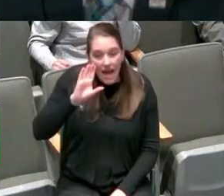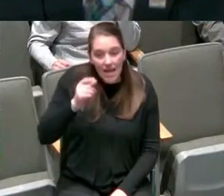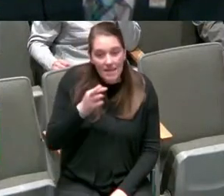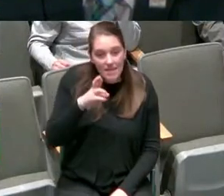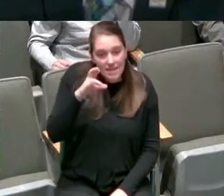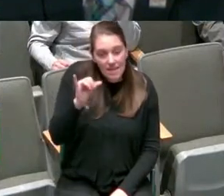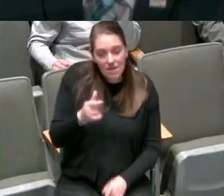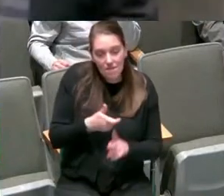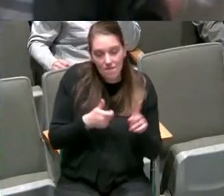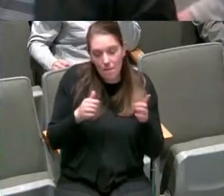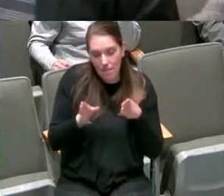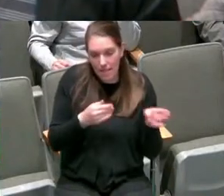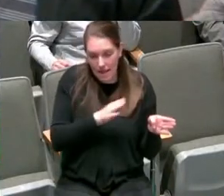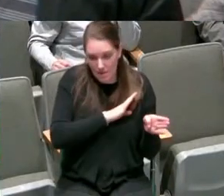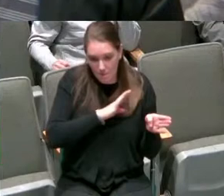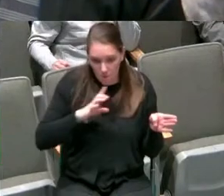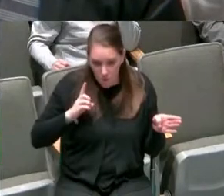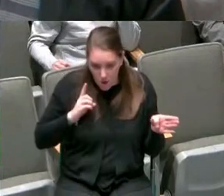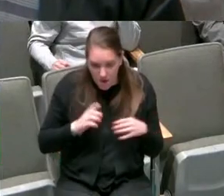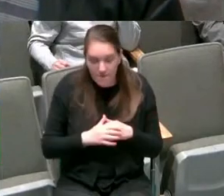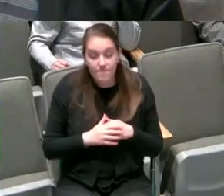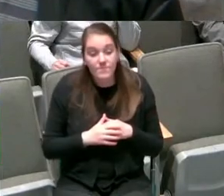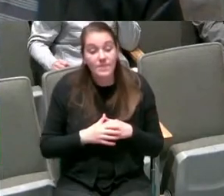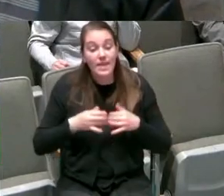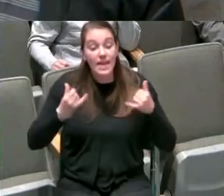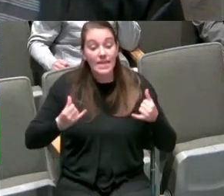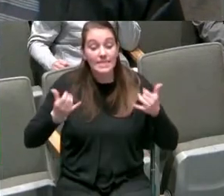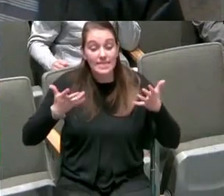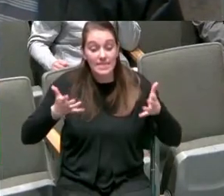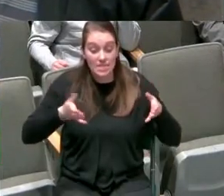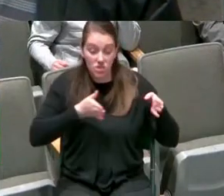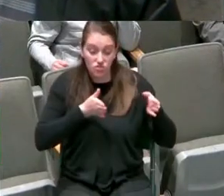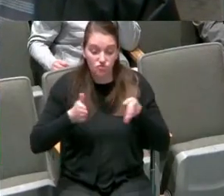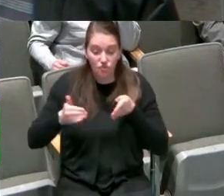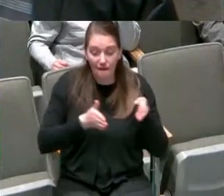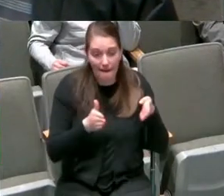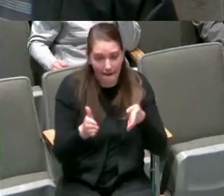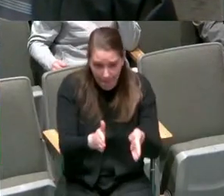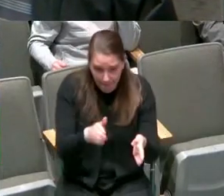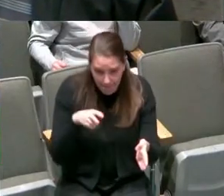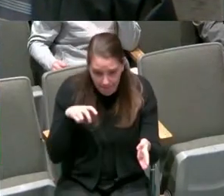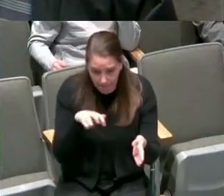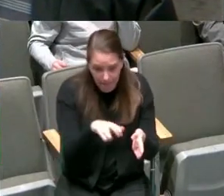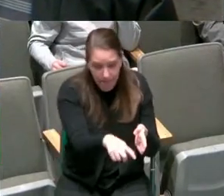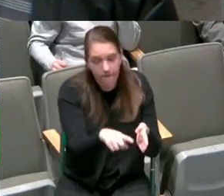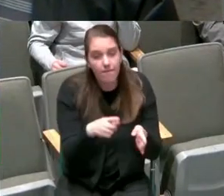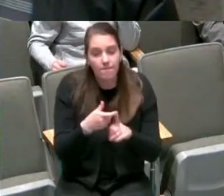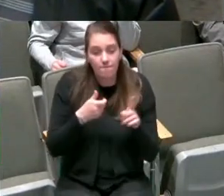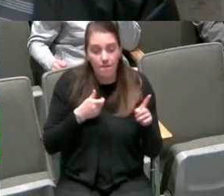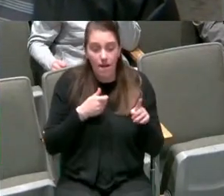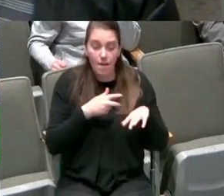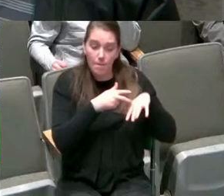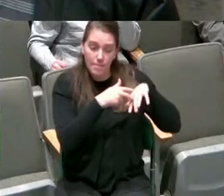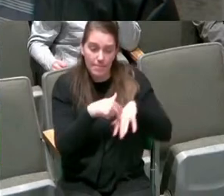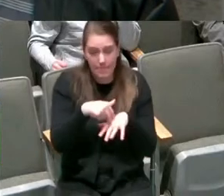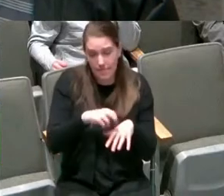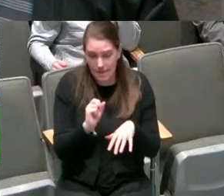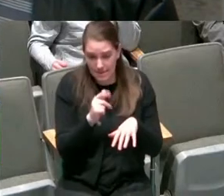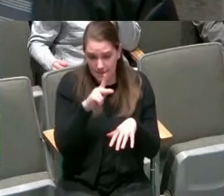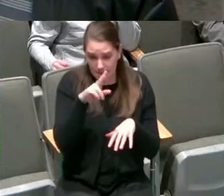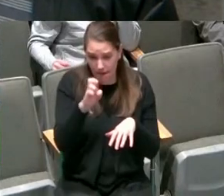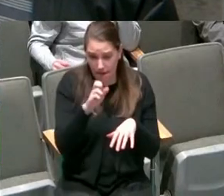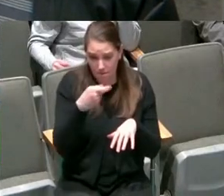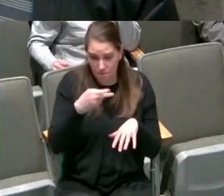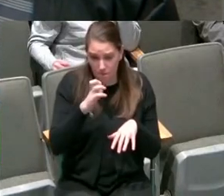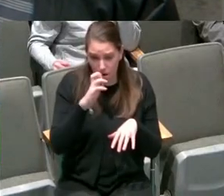trundle from the planning board so there is an existing trail that goes from behind the skate park behind